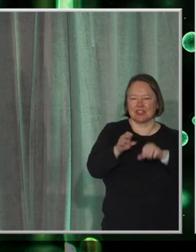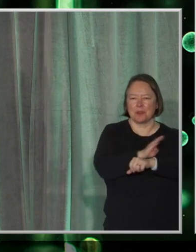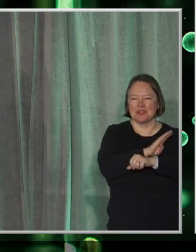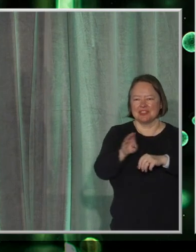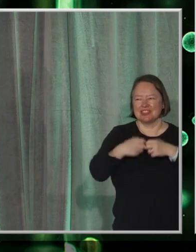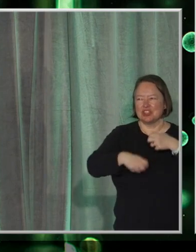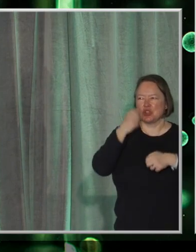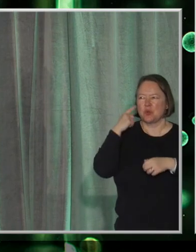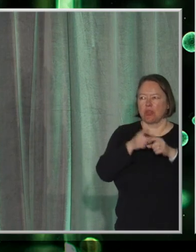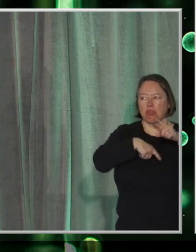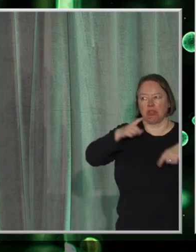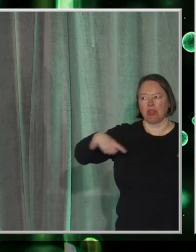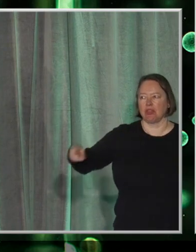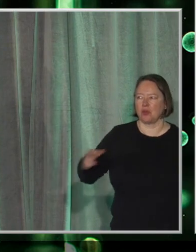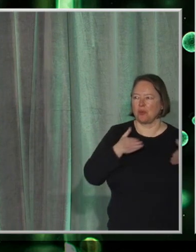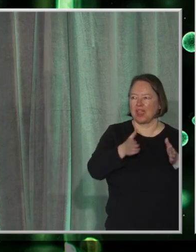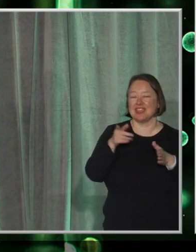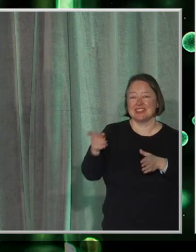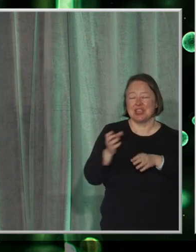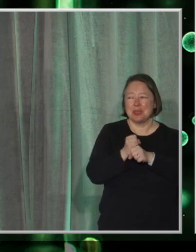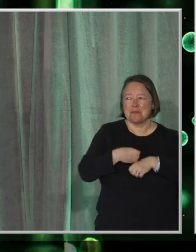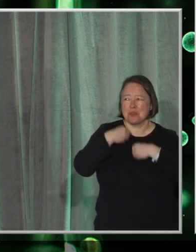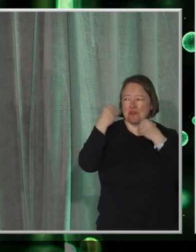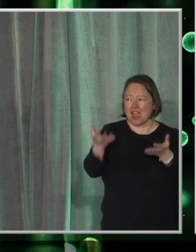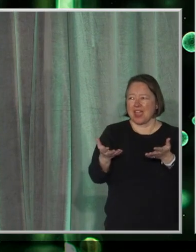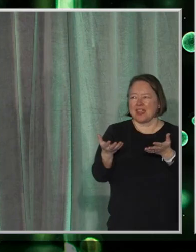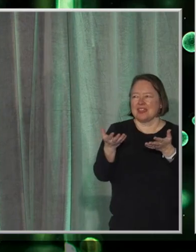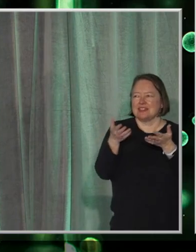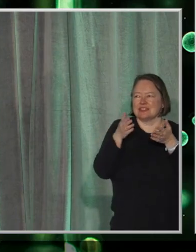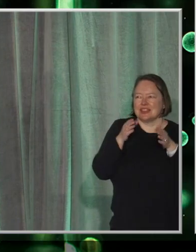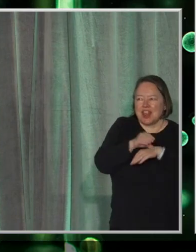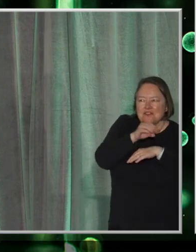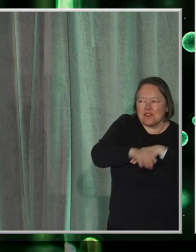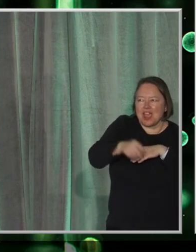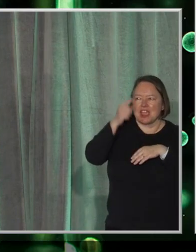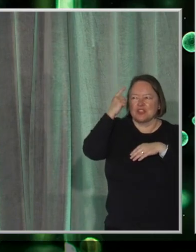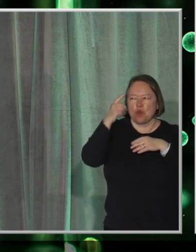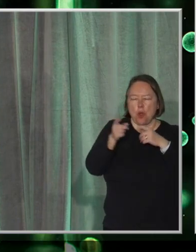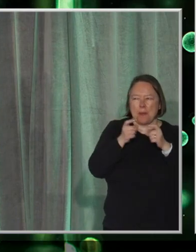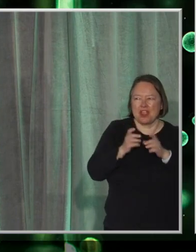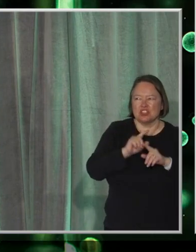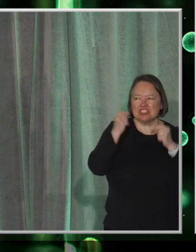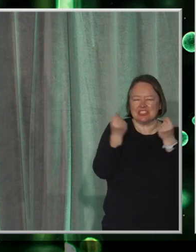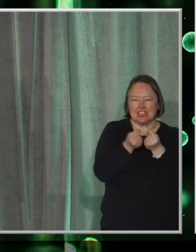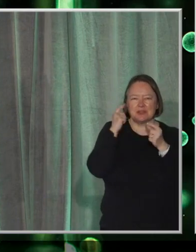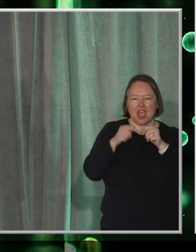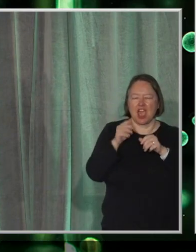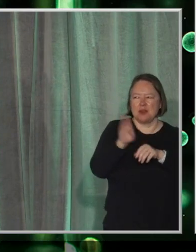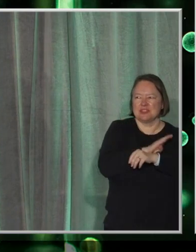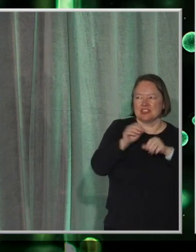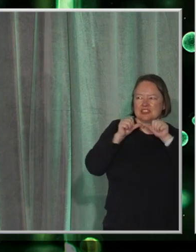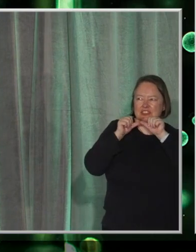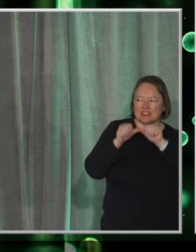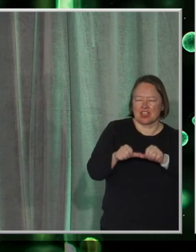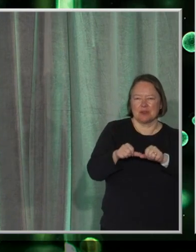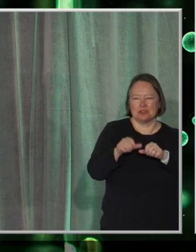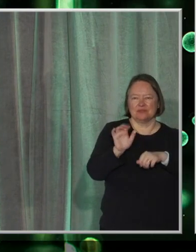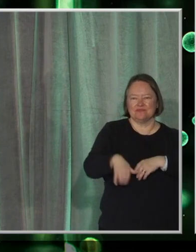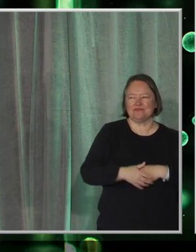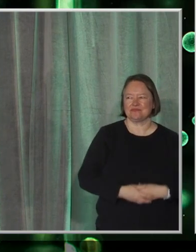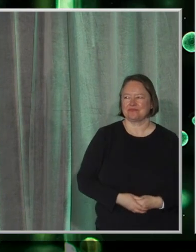in a variety of capacities. He currently provides strategic advice to management teams on sustainable business